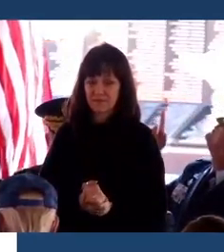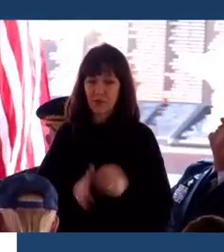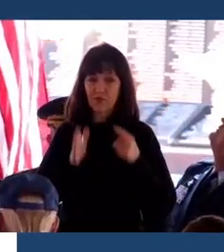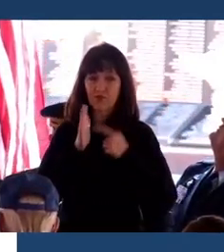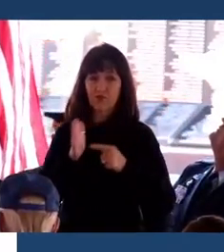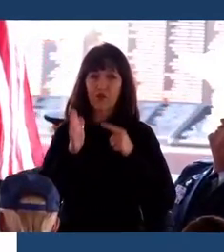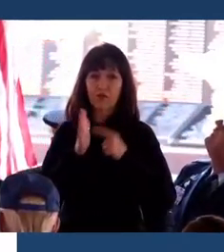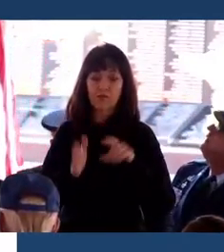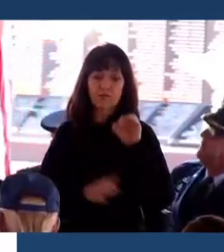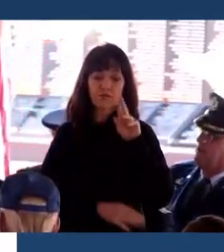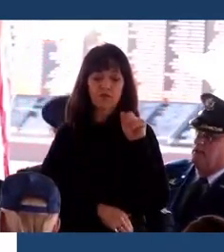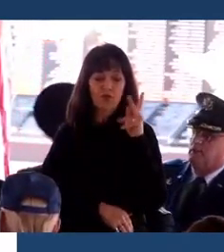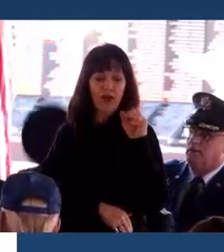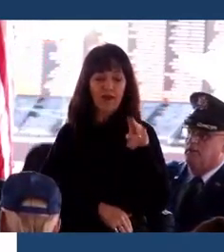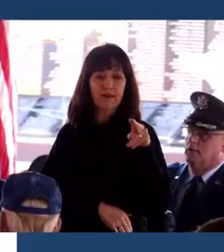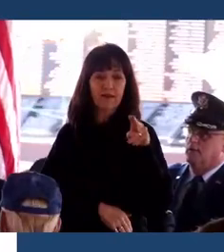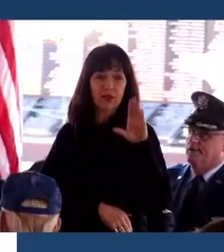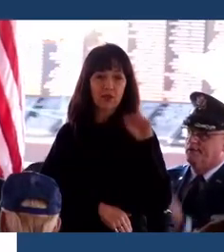Chiwocha, appreciate.